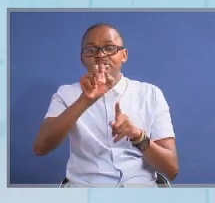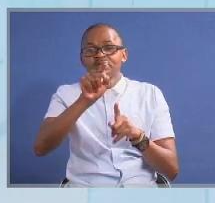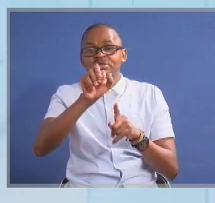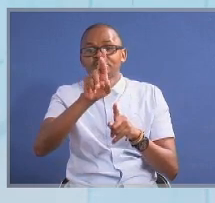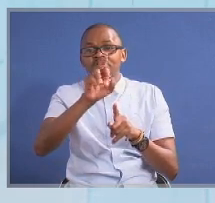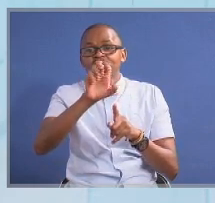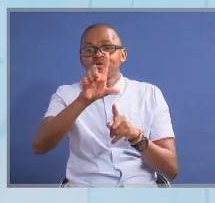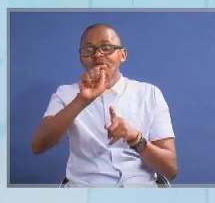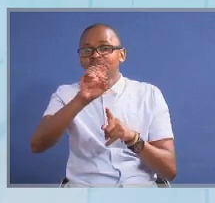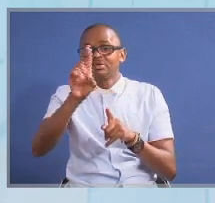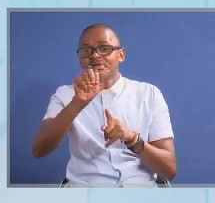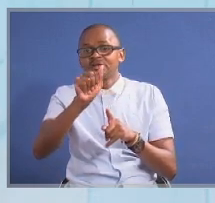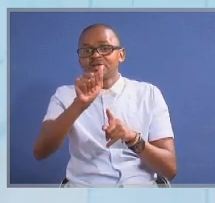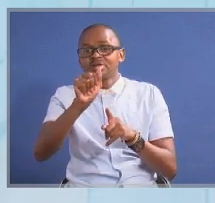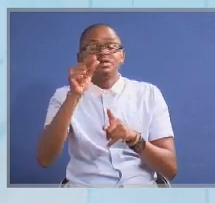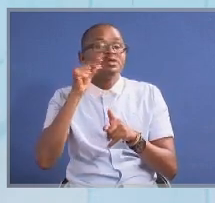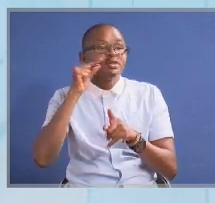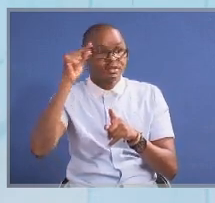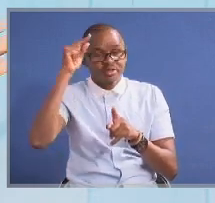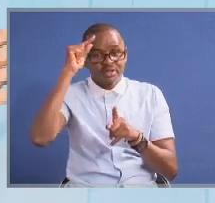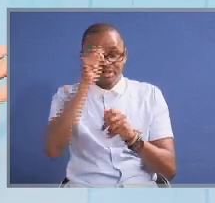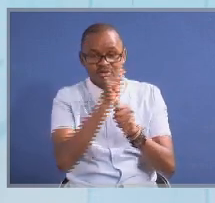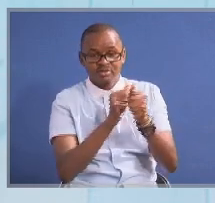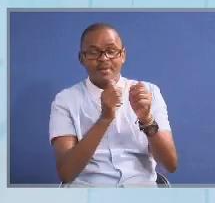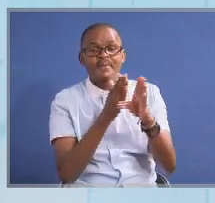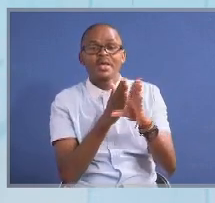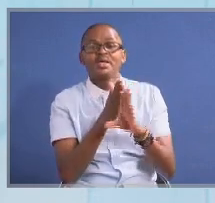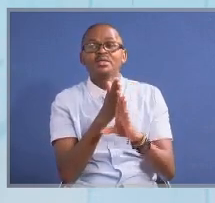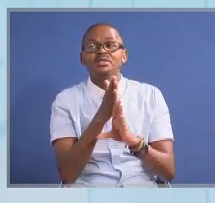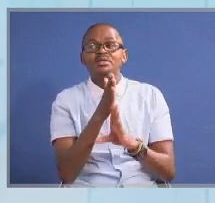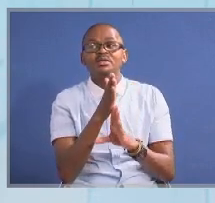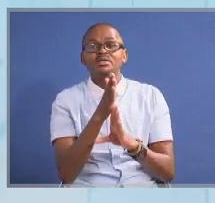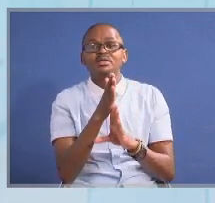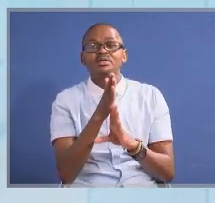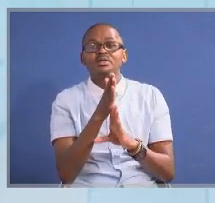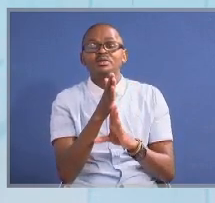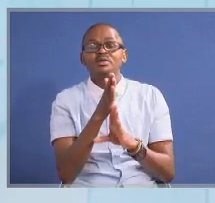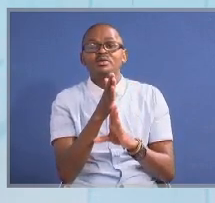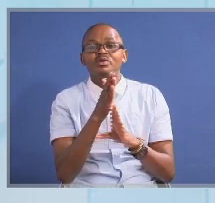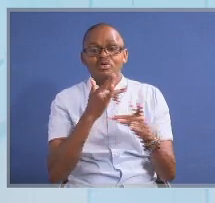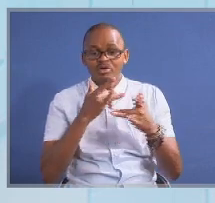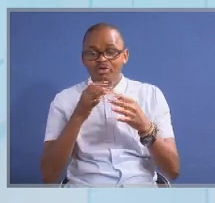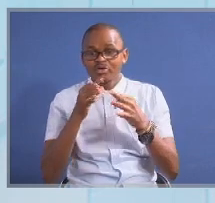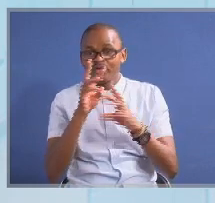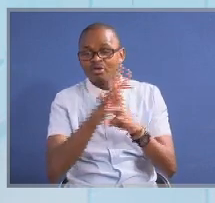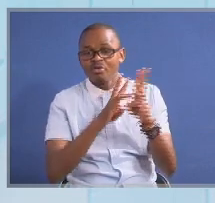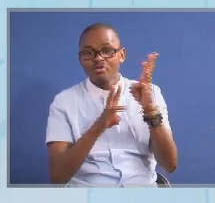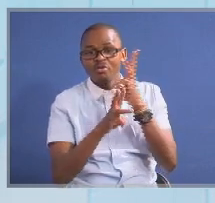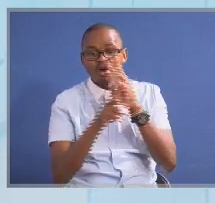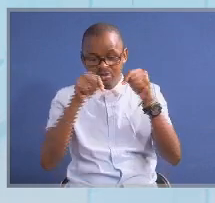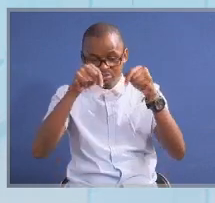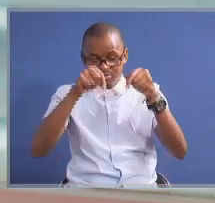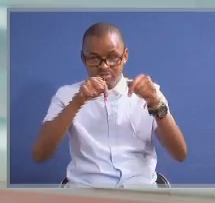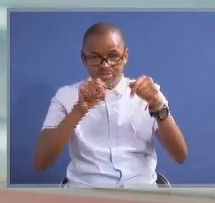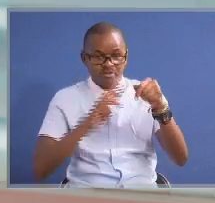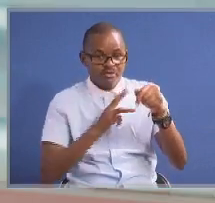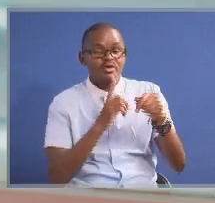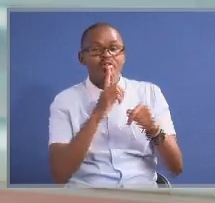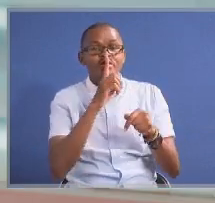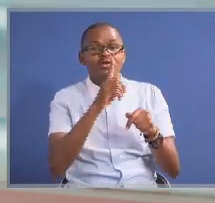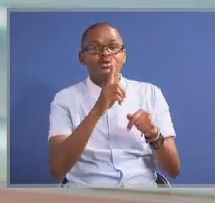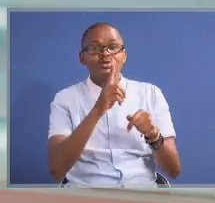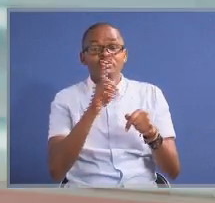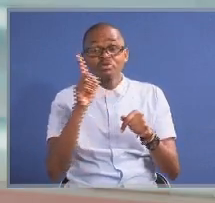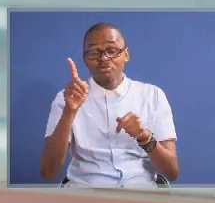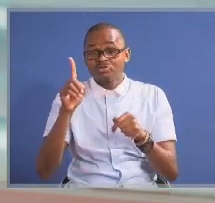course, gender issues, which is one of the main concern of the world today. Absolutely. Now, you've just mentioned